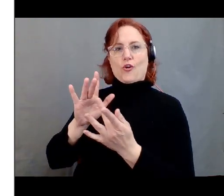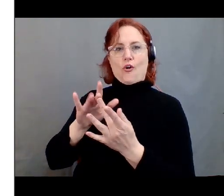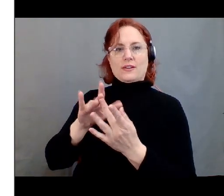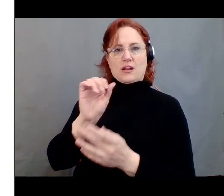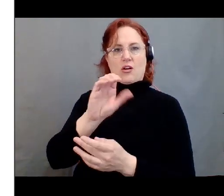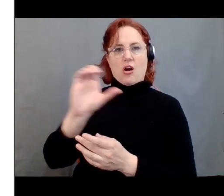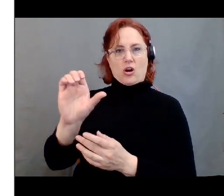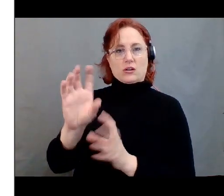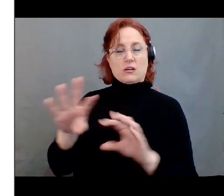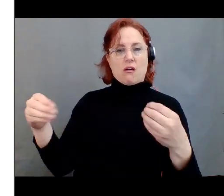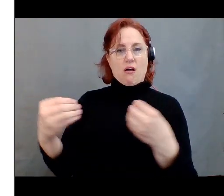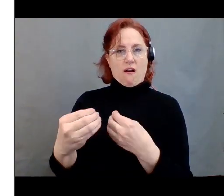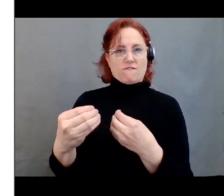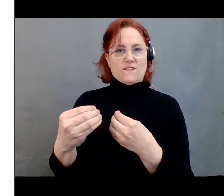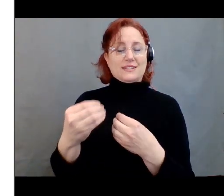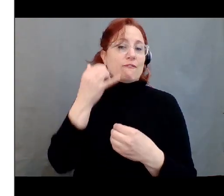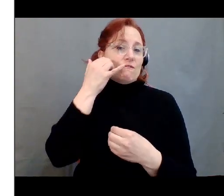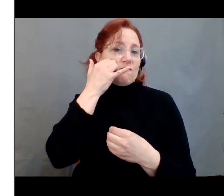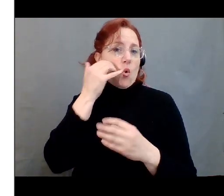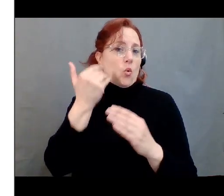414-229-6287 or email